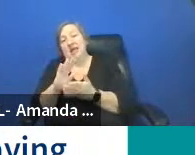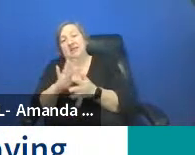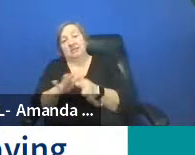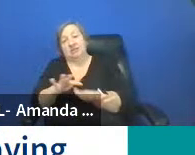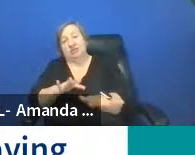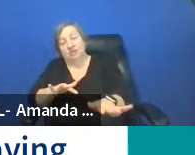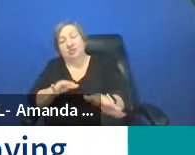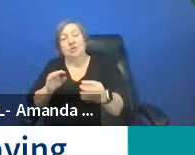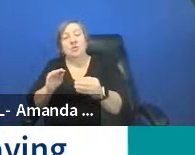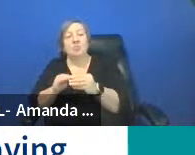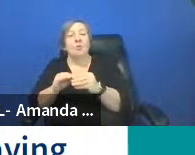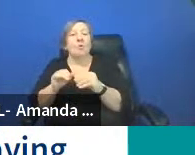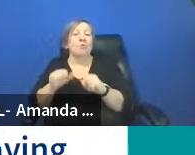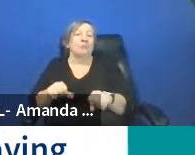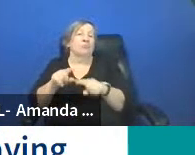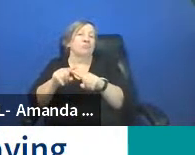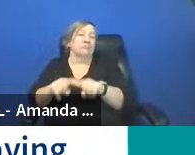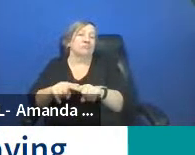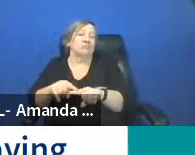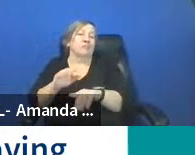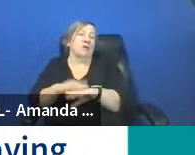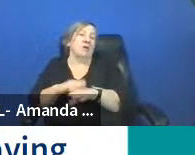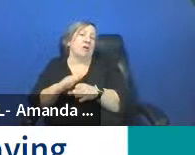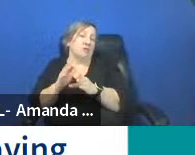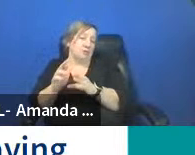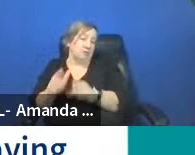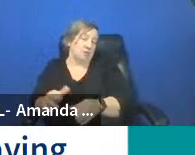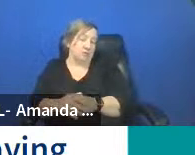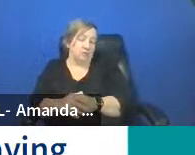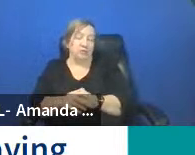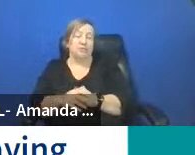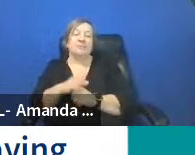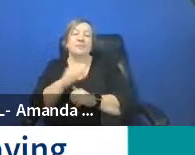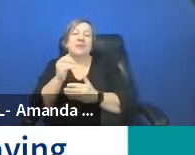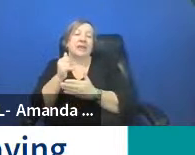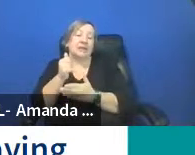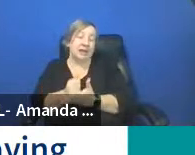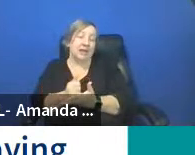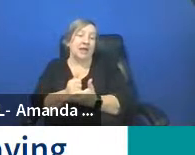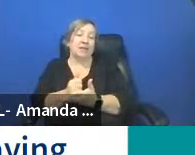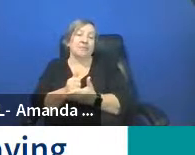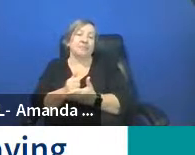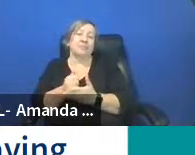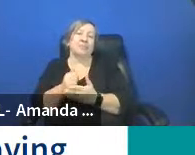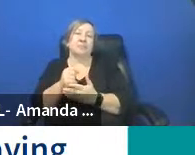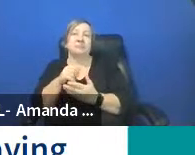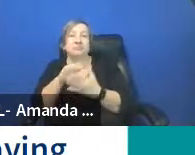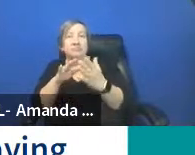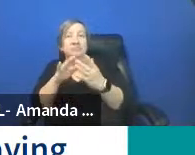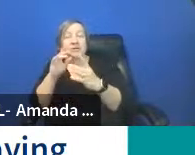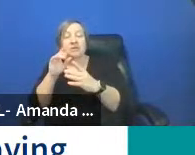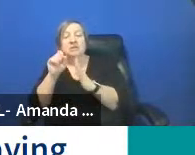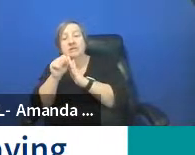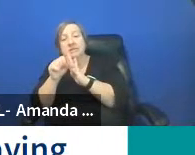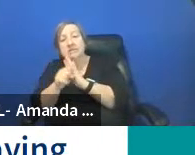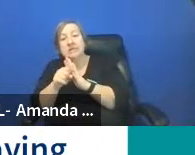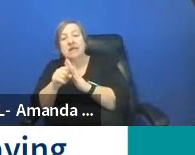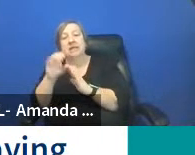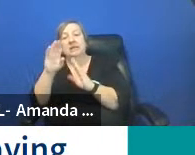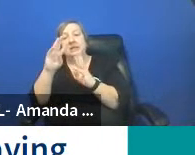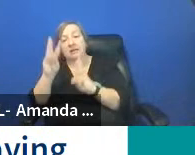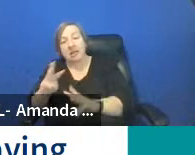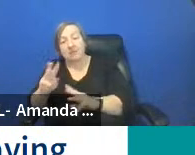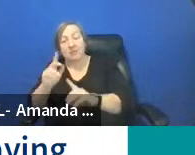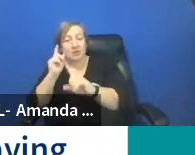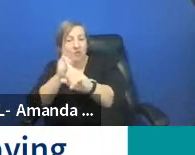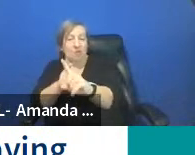more reliability on the roadway. And then it also helps address state climate goals. So reducing that congestion helps